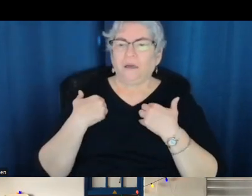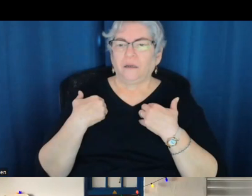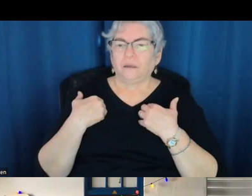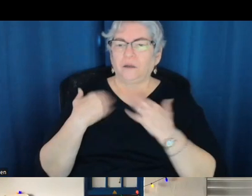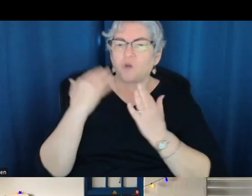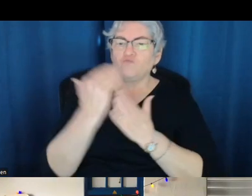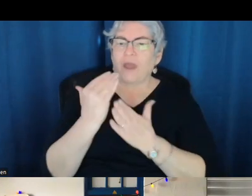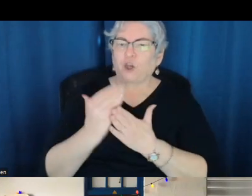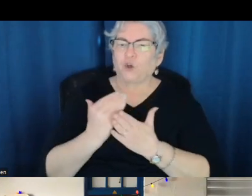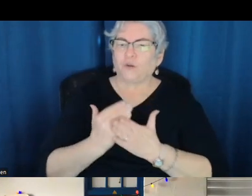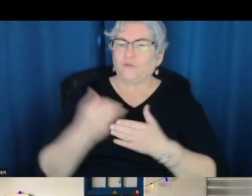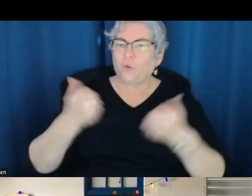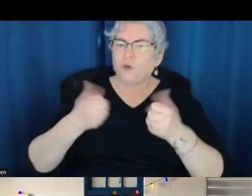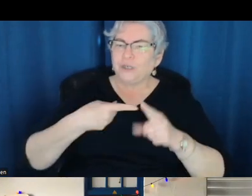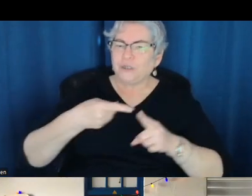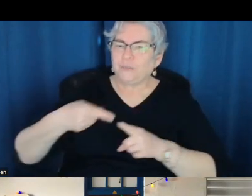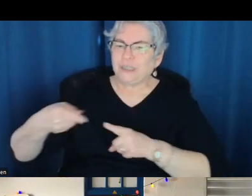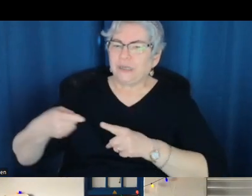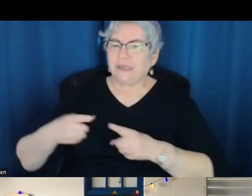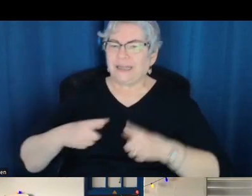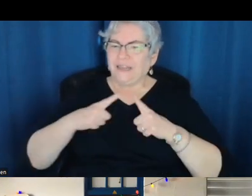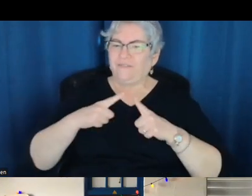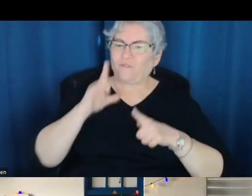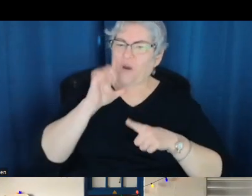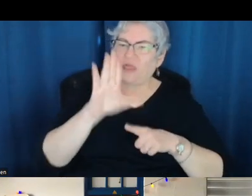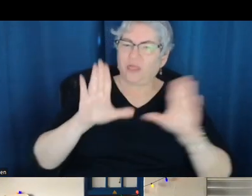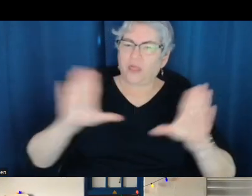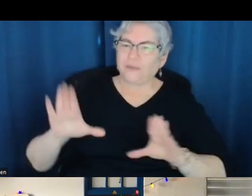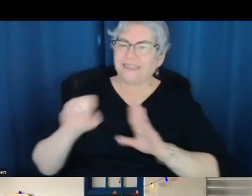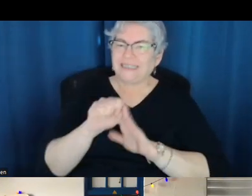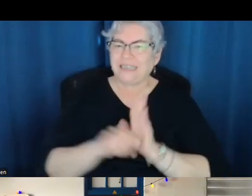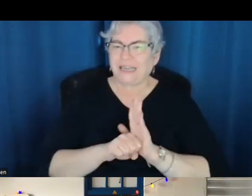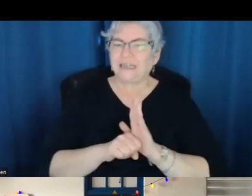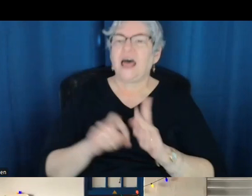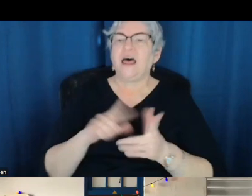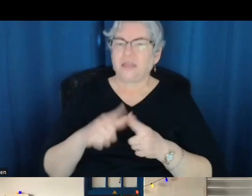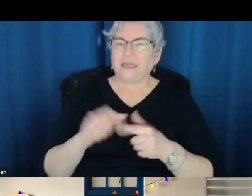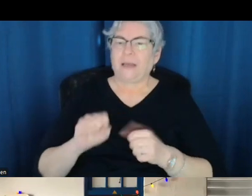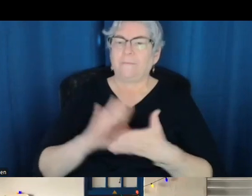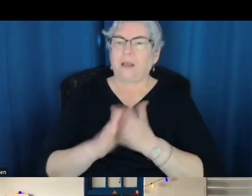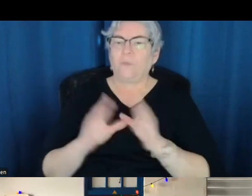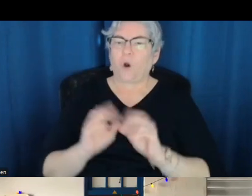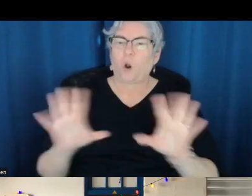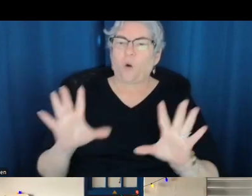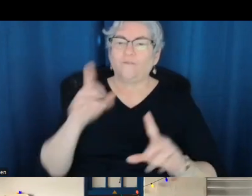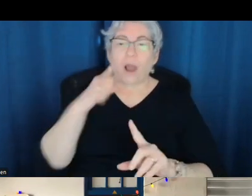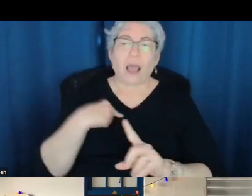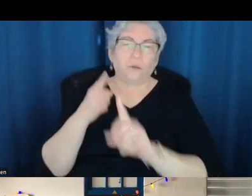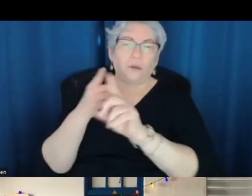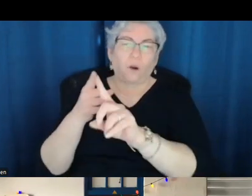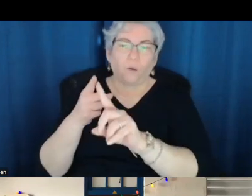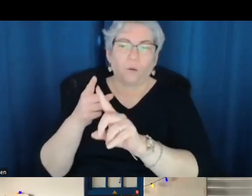records for which species existed in those states. And then we were able to be more clear about our goals and our mission